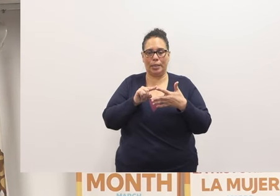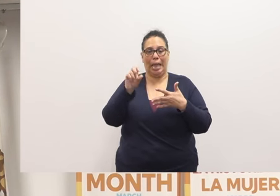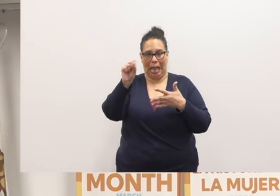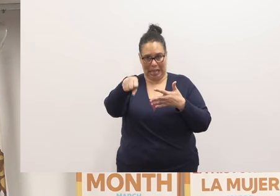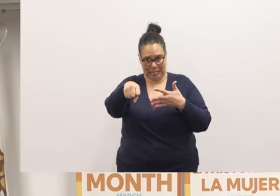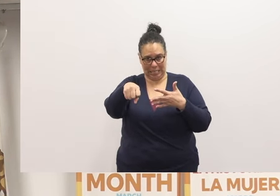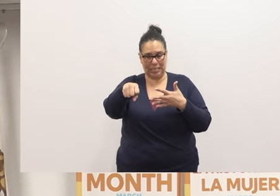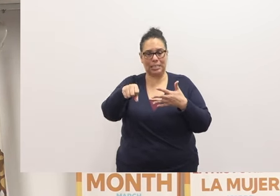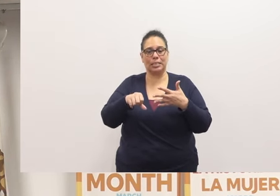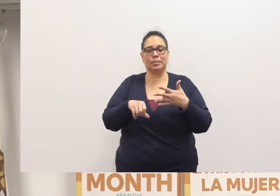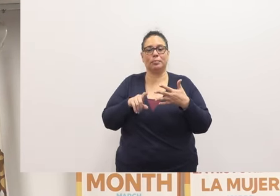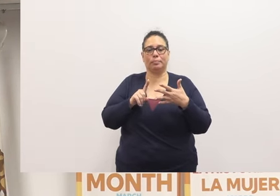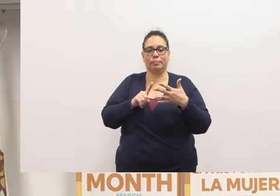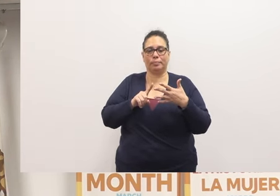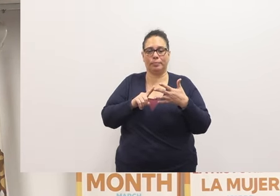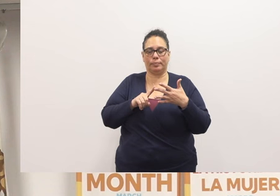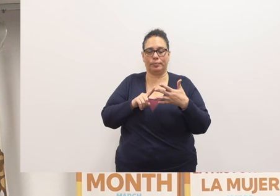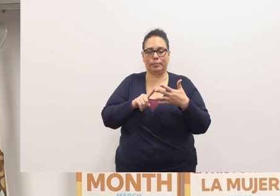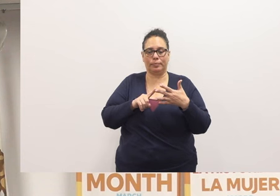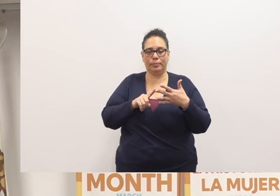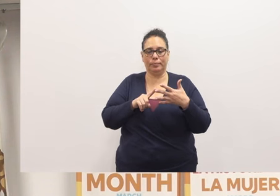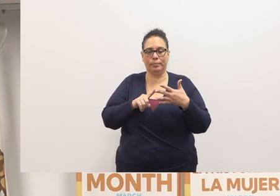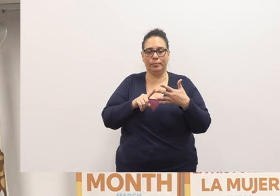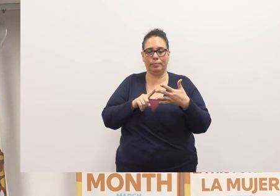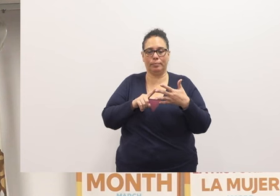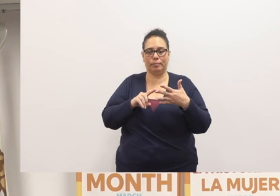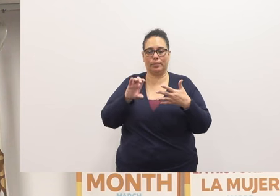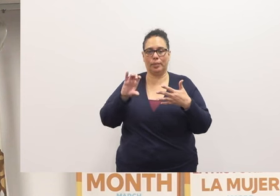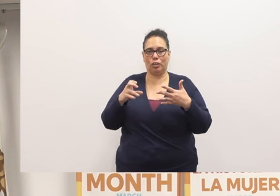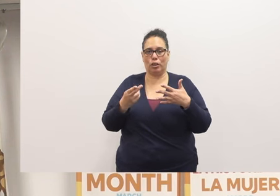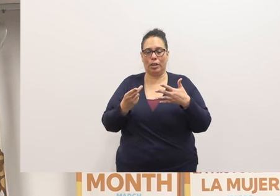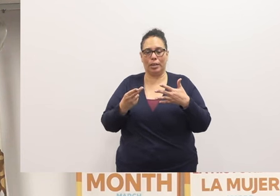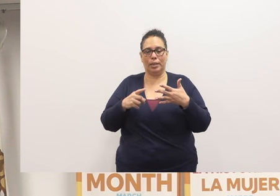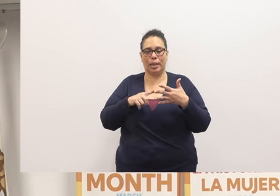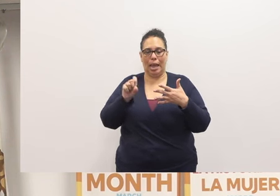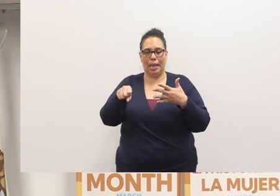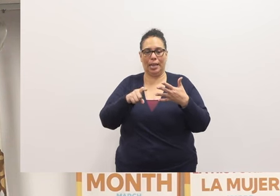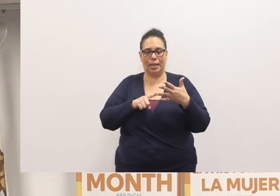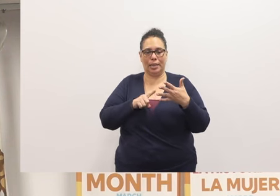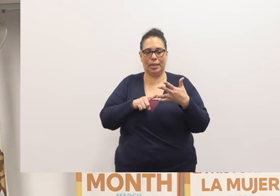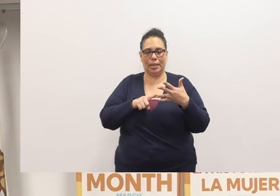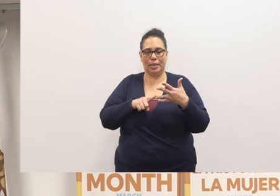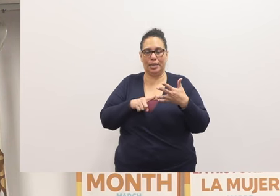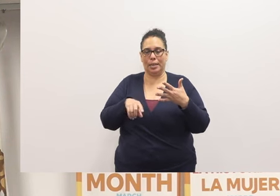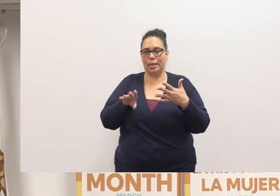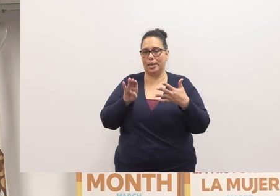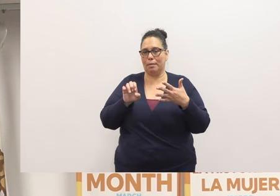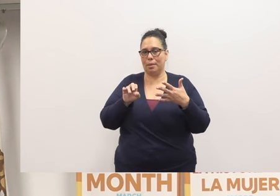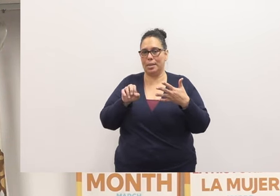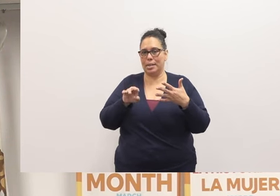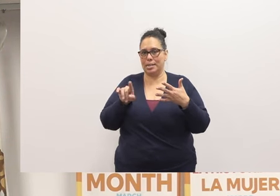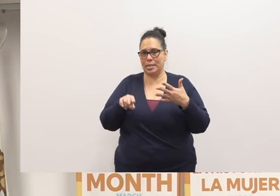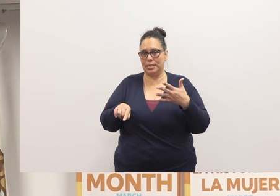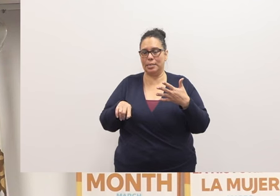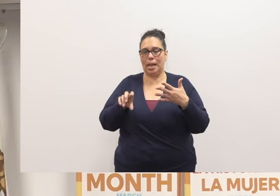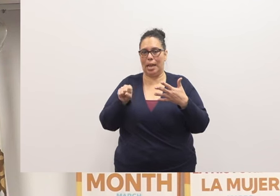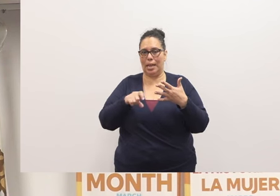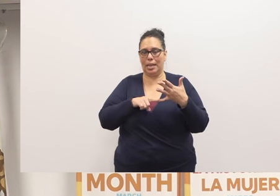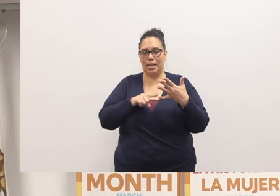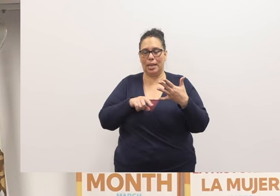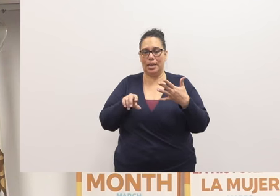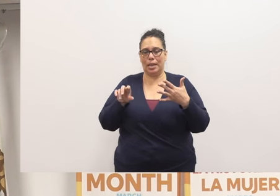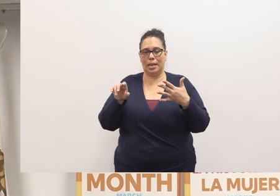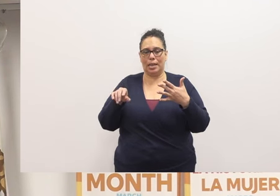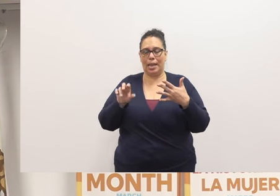Aye. President Craighead? Aye. Member Benitez? Aye. And student member